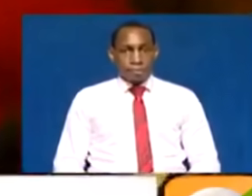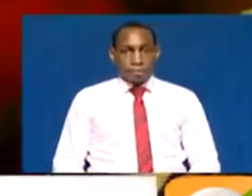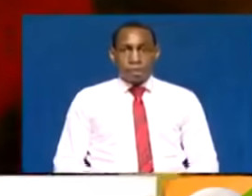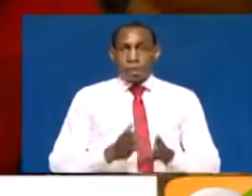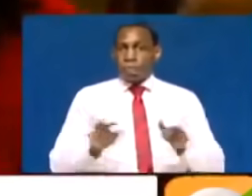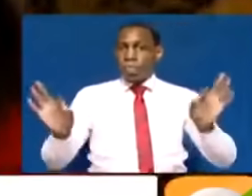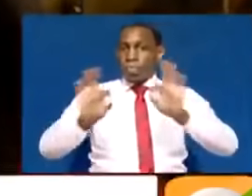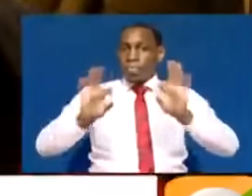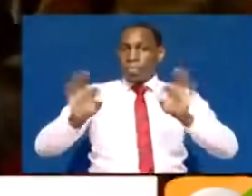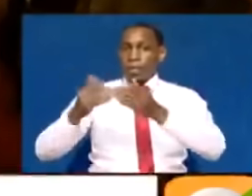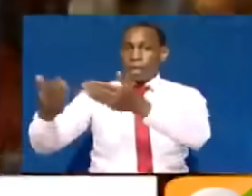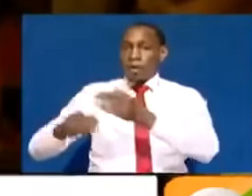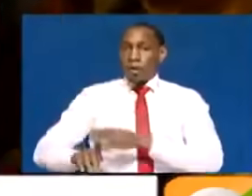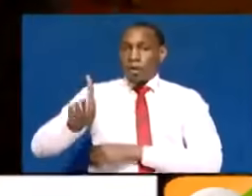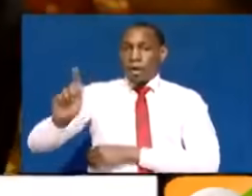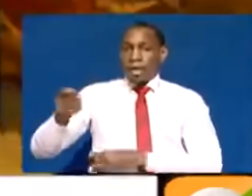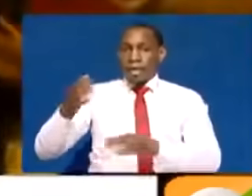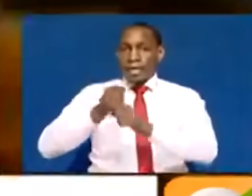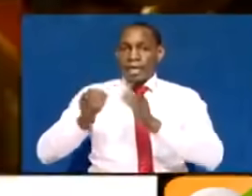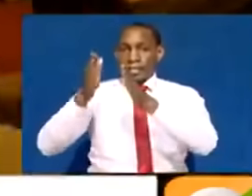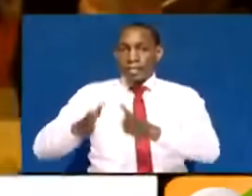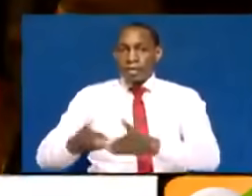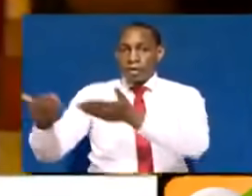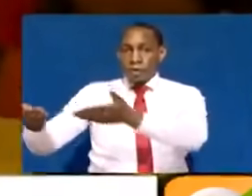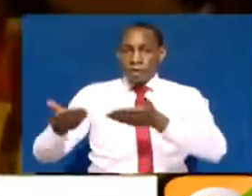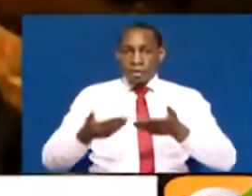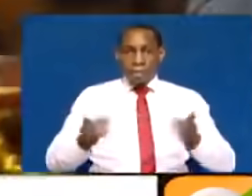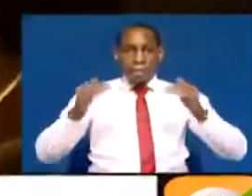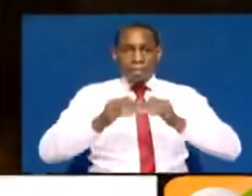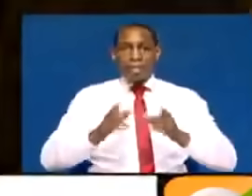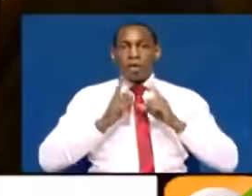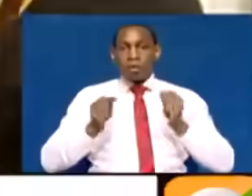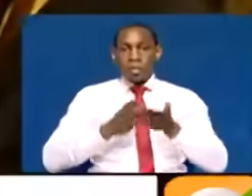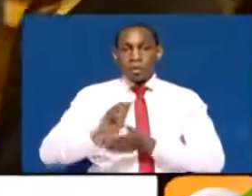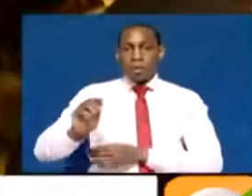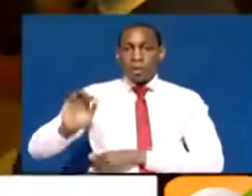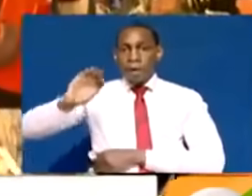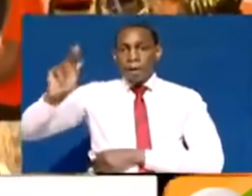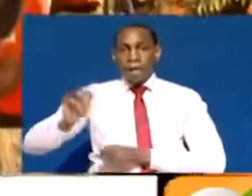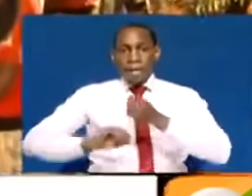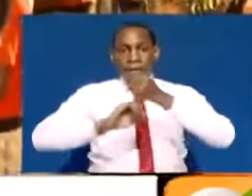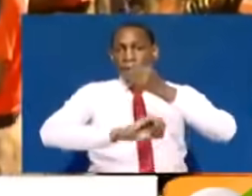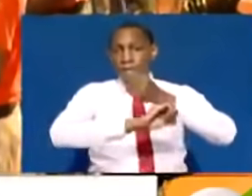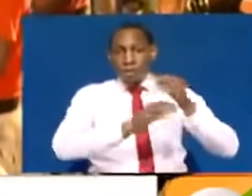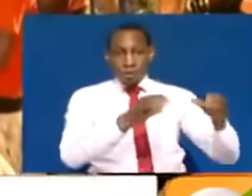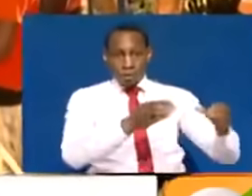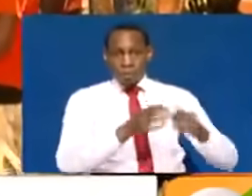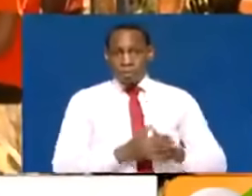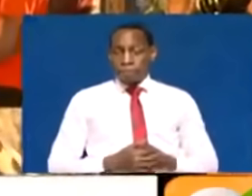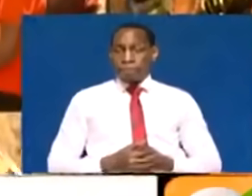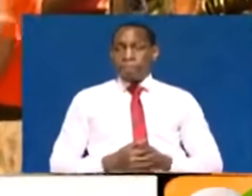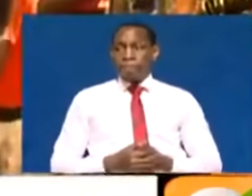Pomp and colour welcomed the One Kenya Alliance principals to the luncheon hosted by the Mount Kenya Foundation.